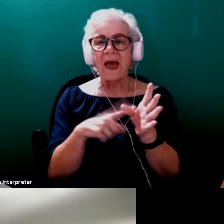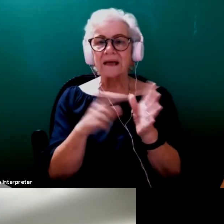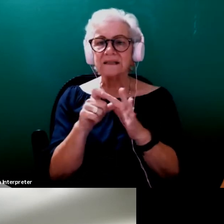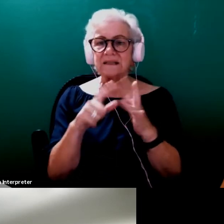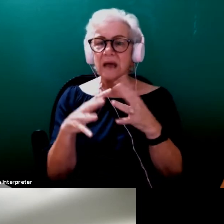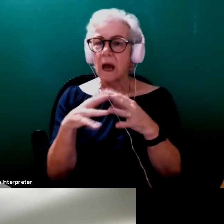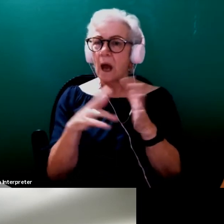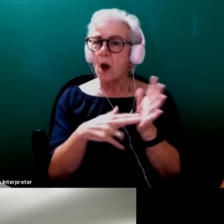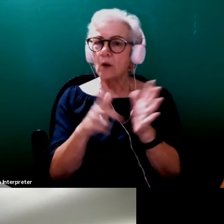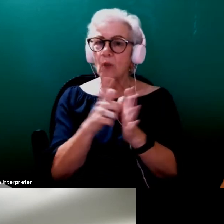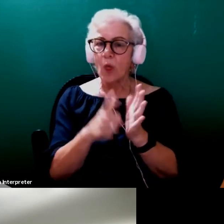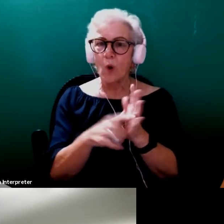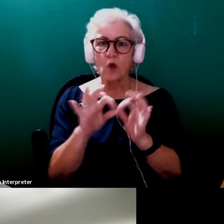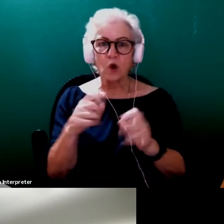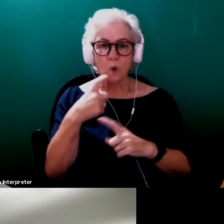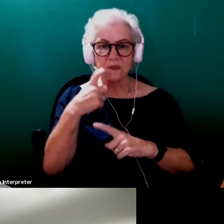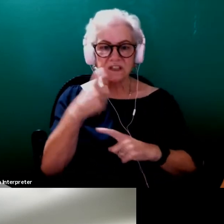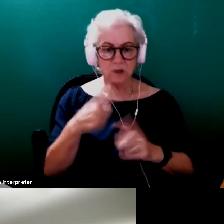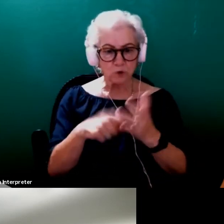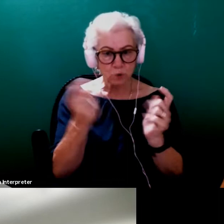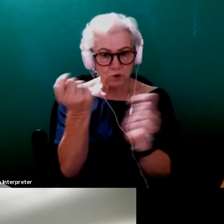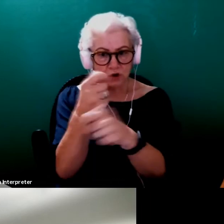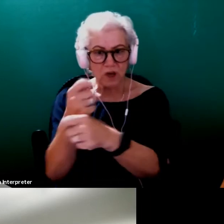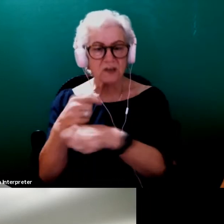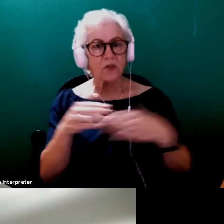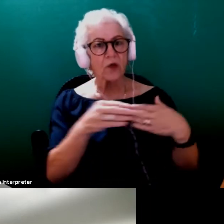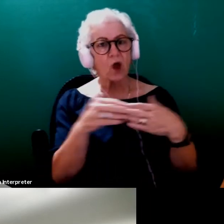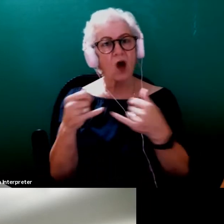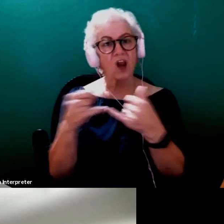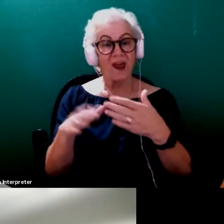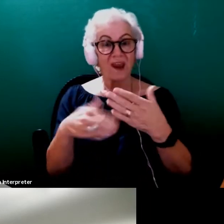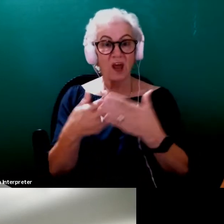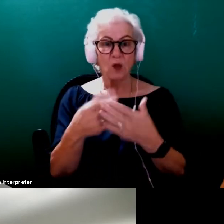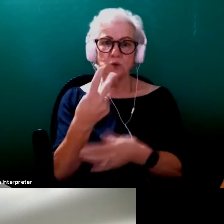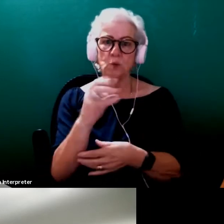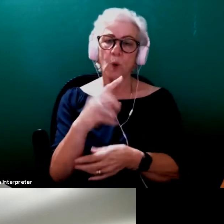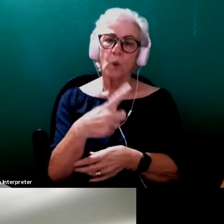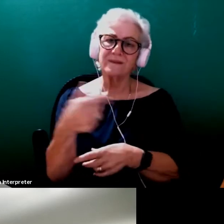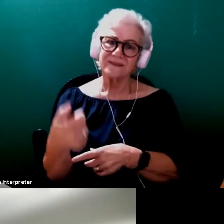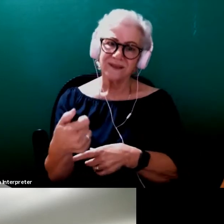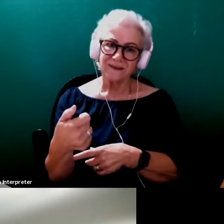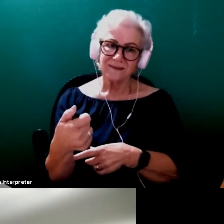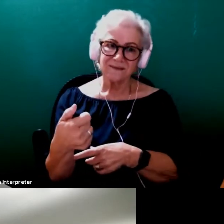get serious about revising prescribing guidelines until 2016.